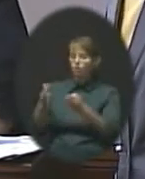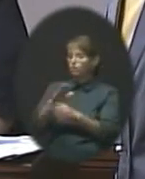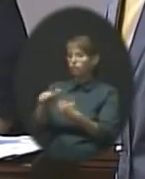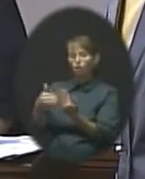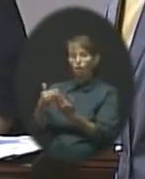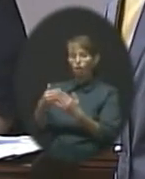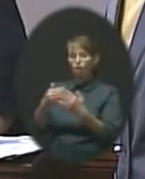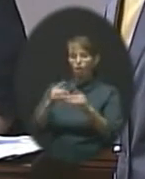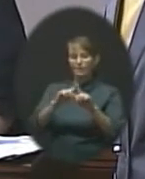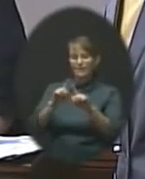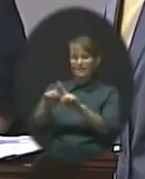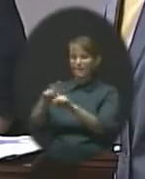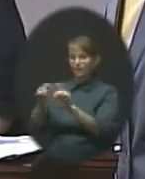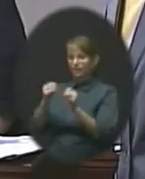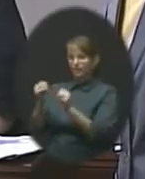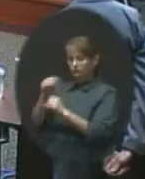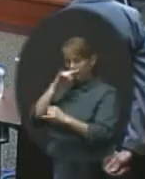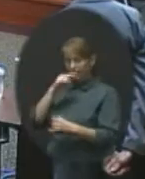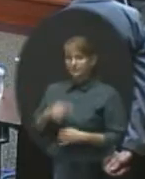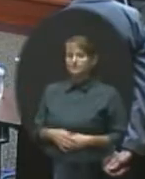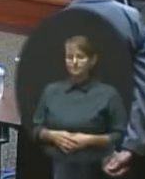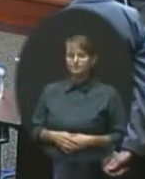thing. So.